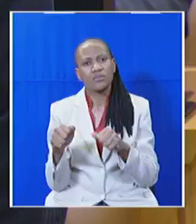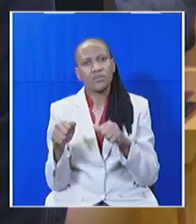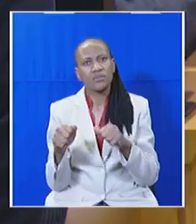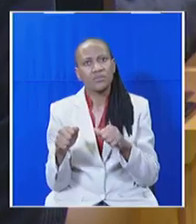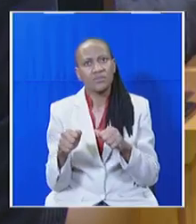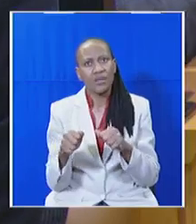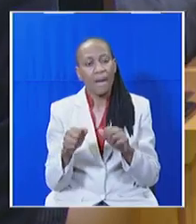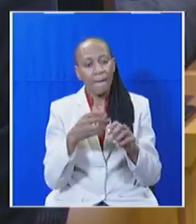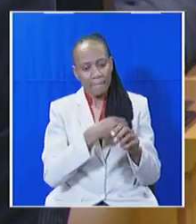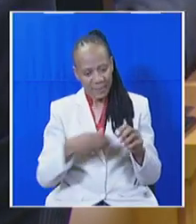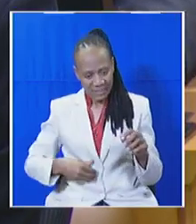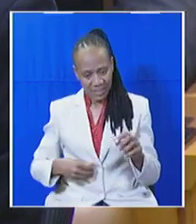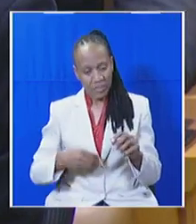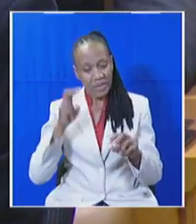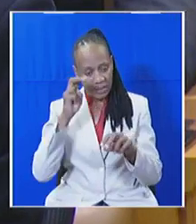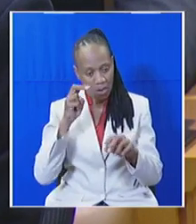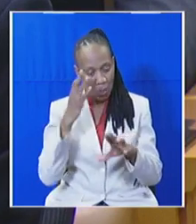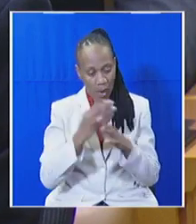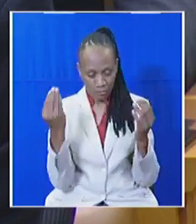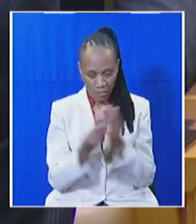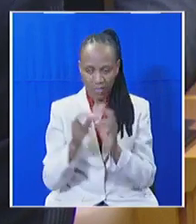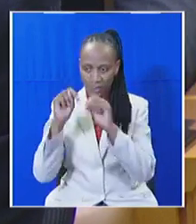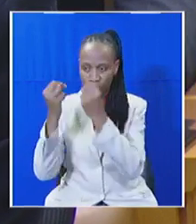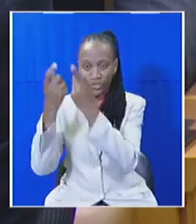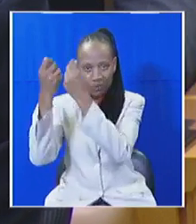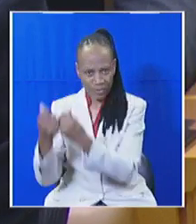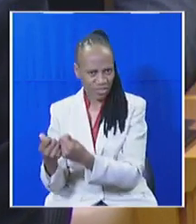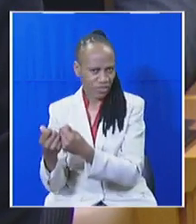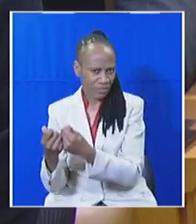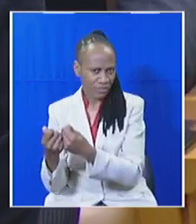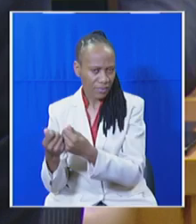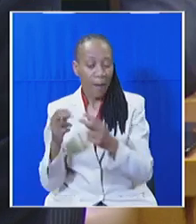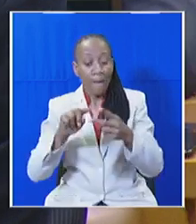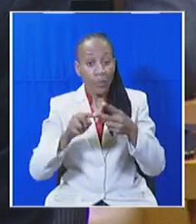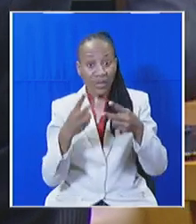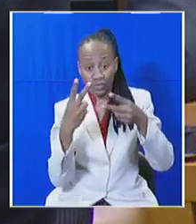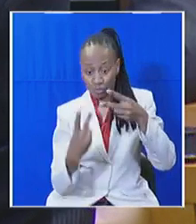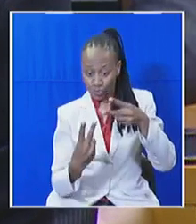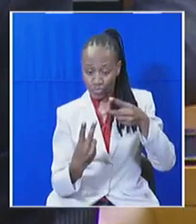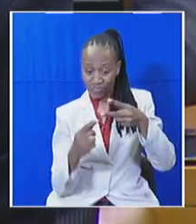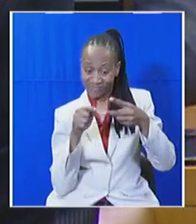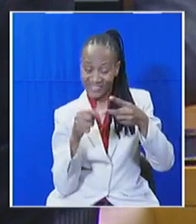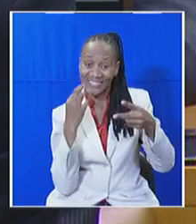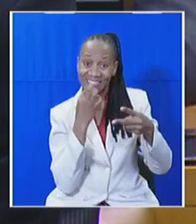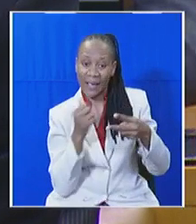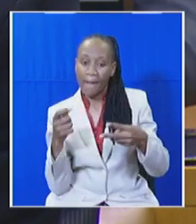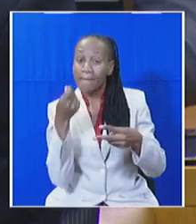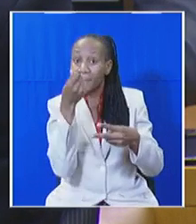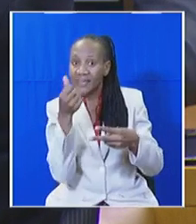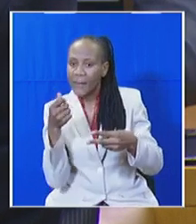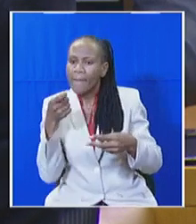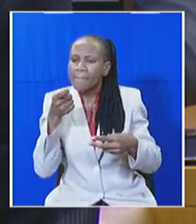assistance with National Treasury and the SEPs to determine a reasonable amount. The second point to that says, pay back a